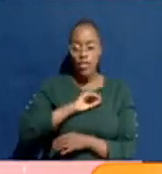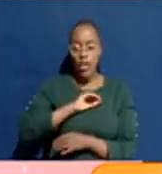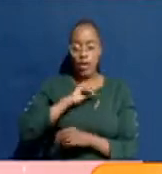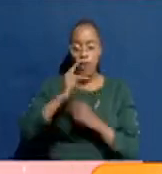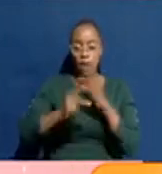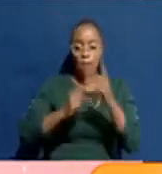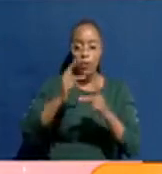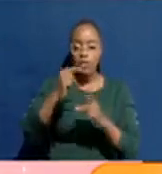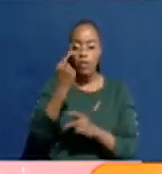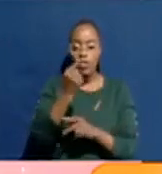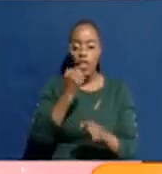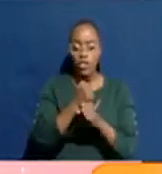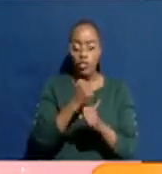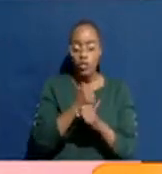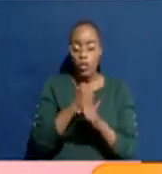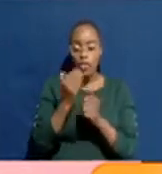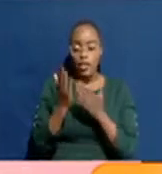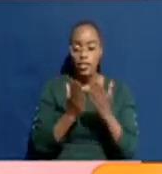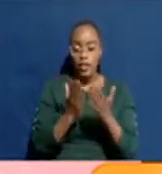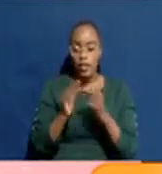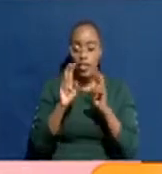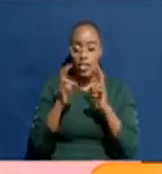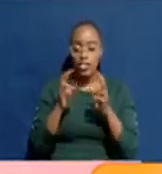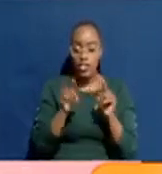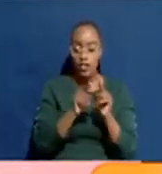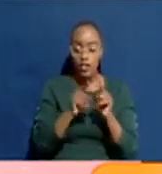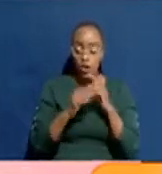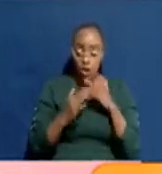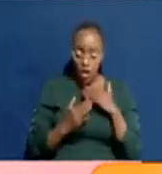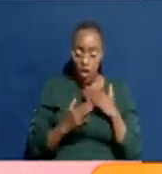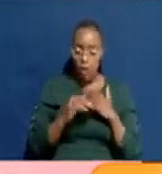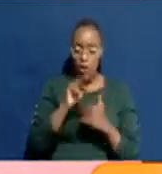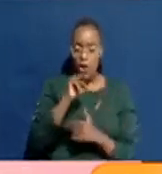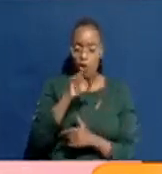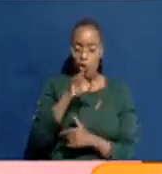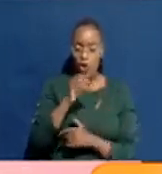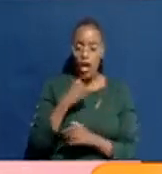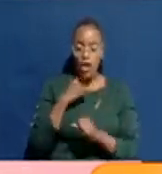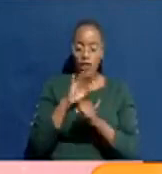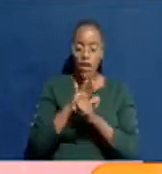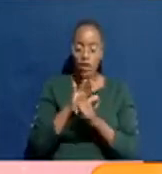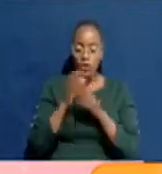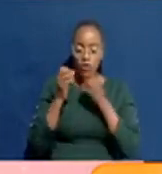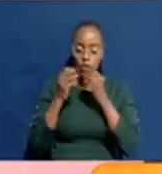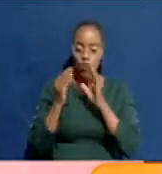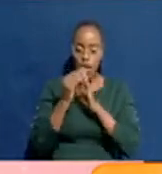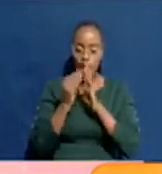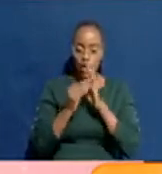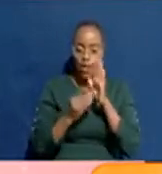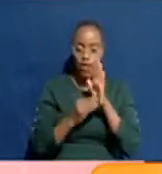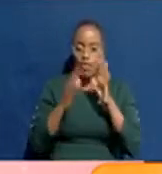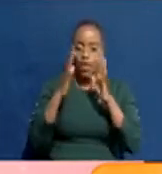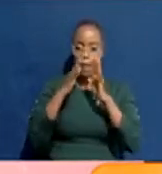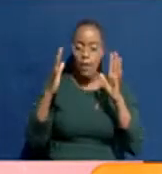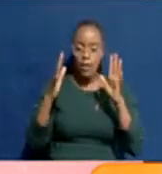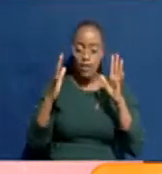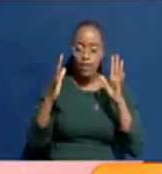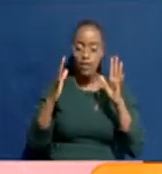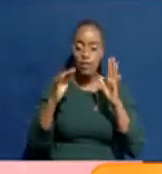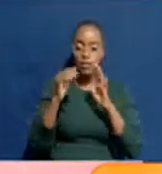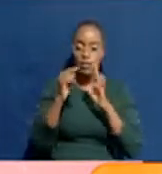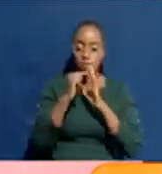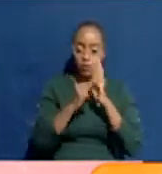process. They are doing lip service. Okay. Much as Honorable Nyoro has given us a lot of detail, the big ticket